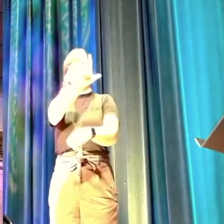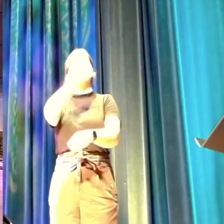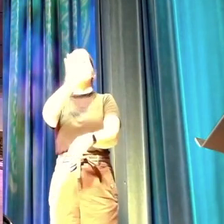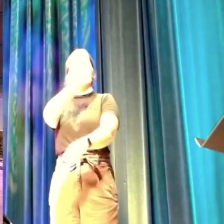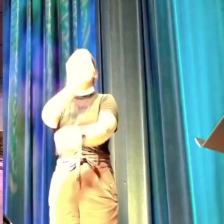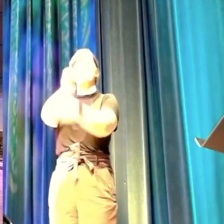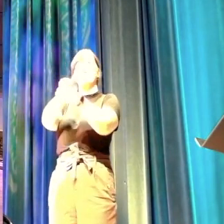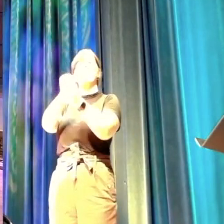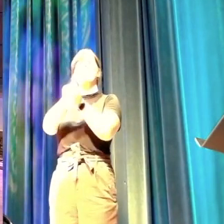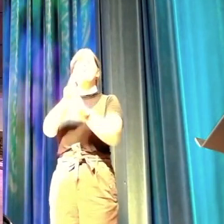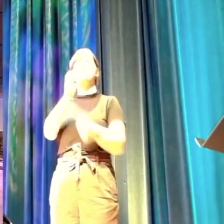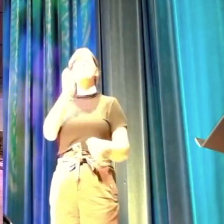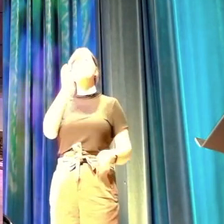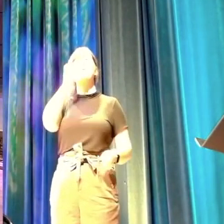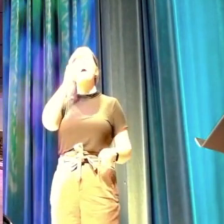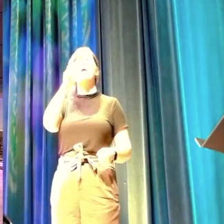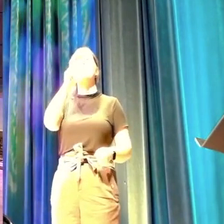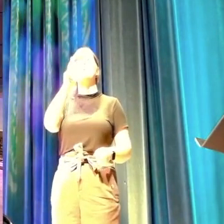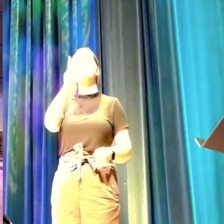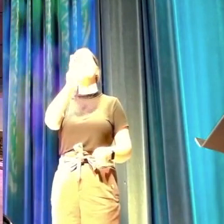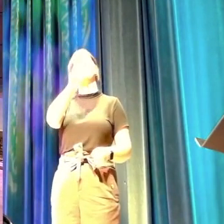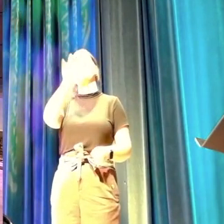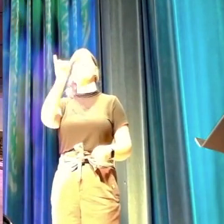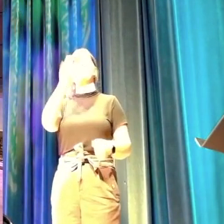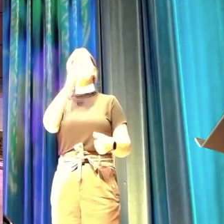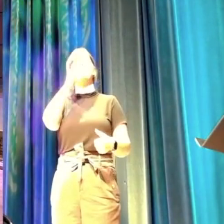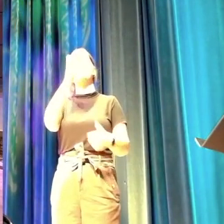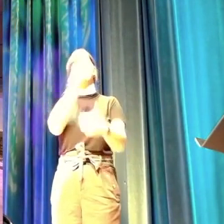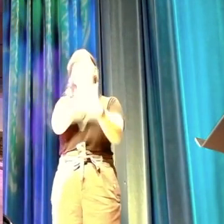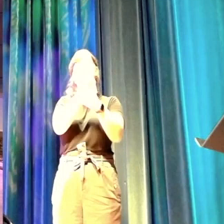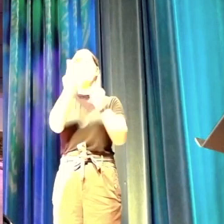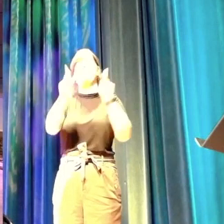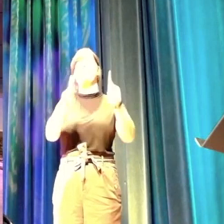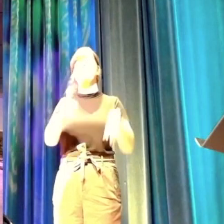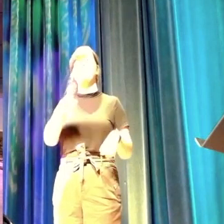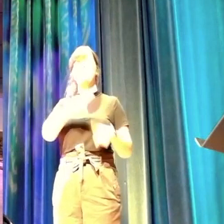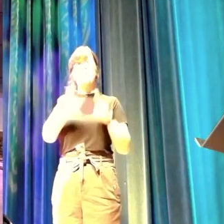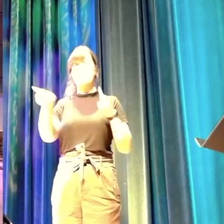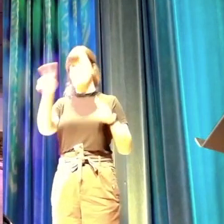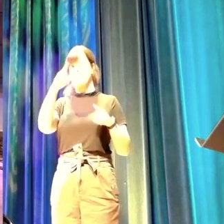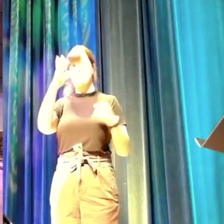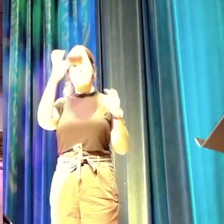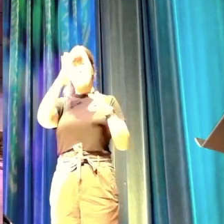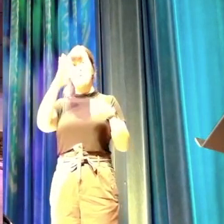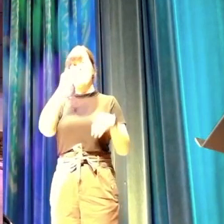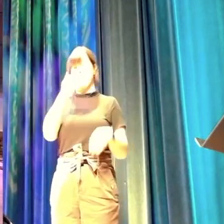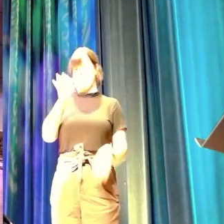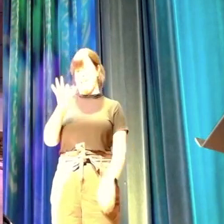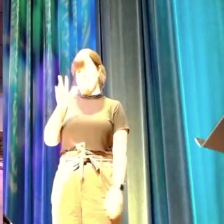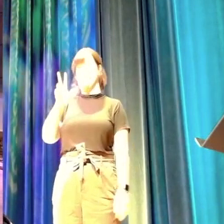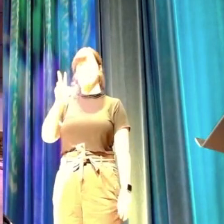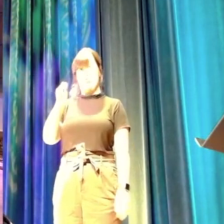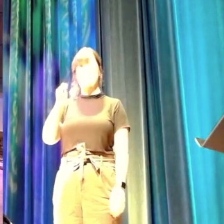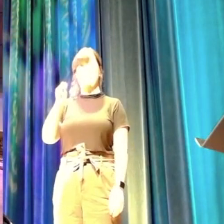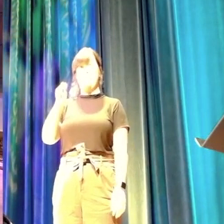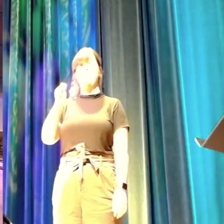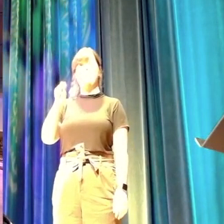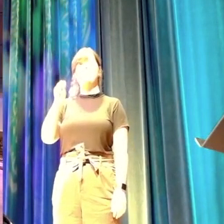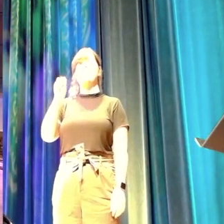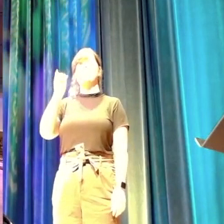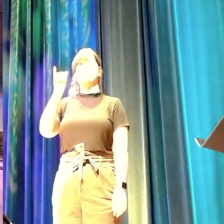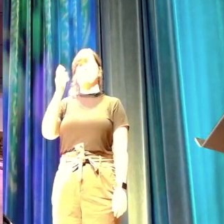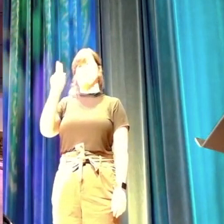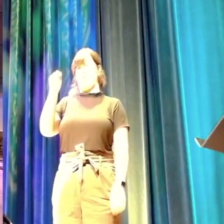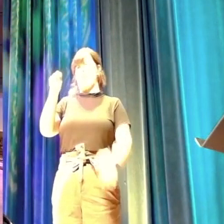impaired individuals. But here's another important thing that most people don't know. In 1930, John